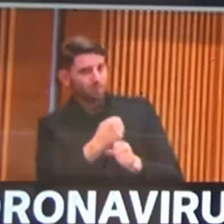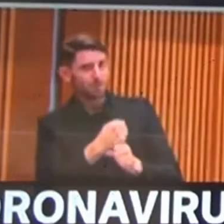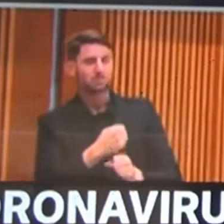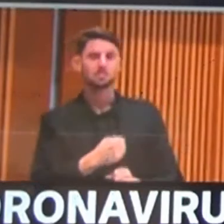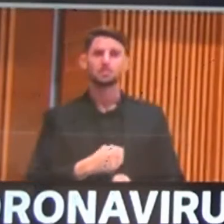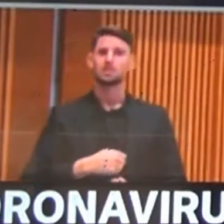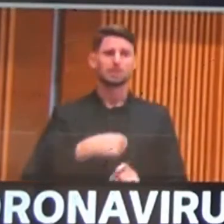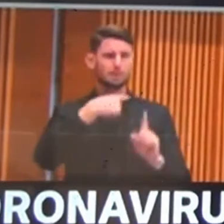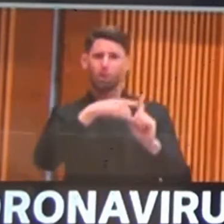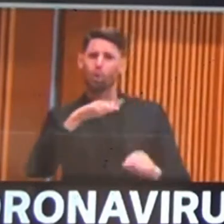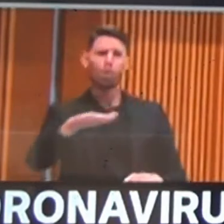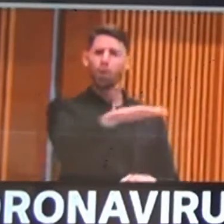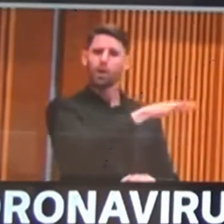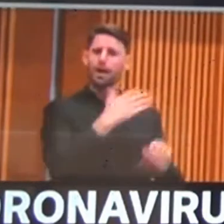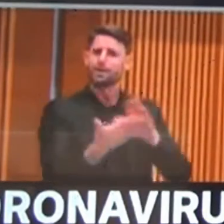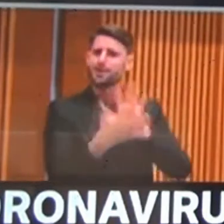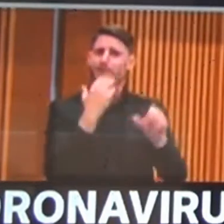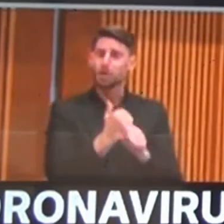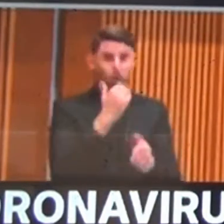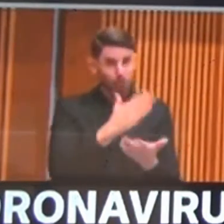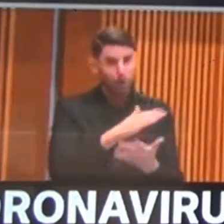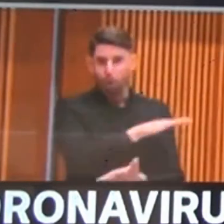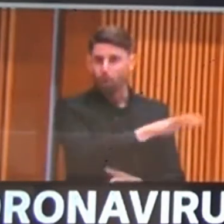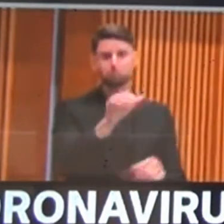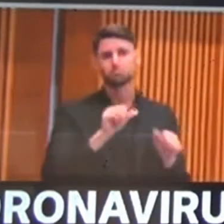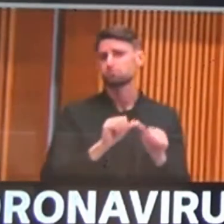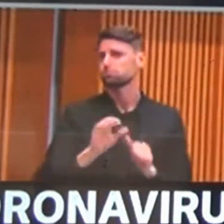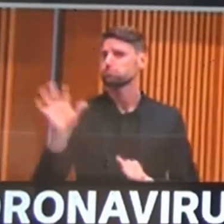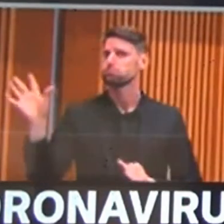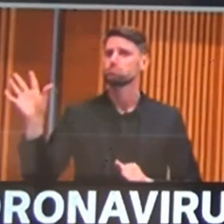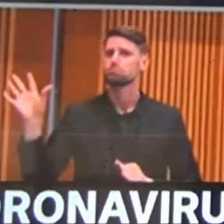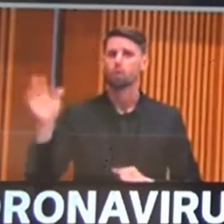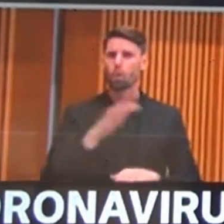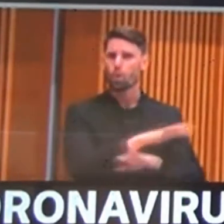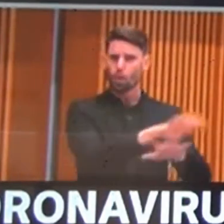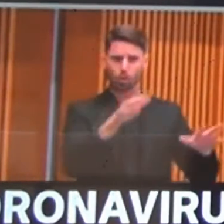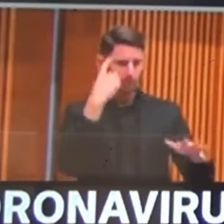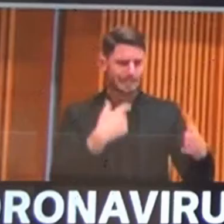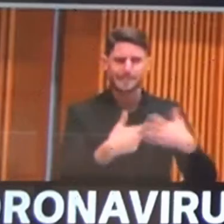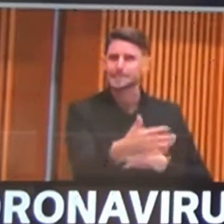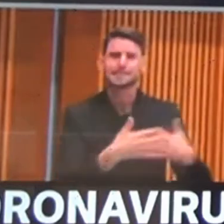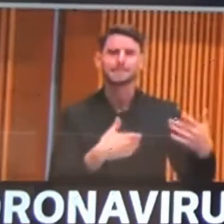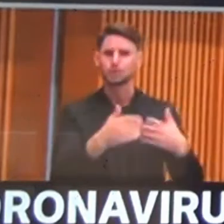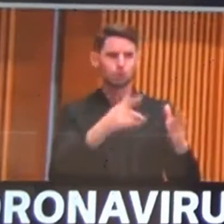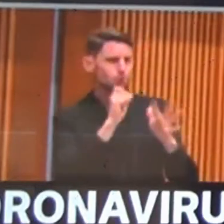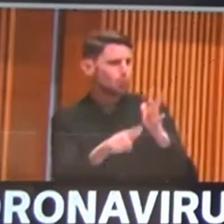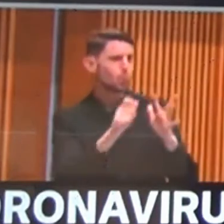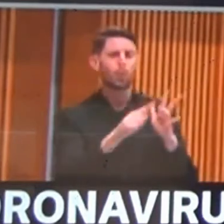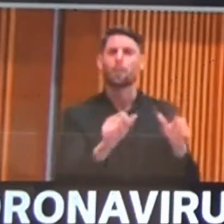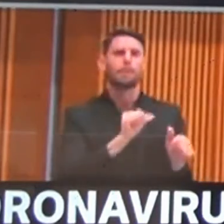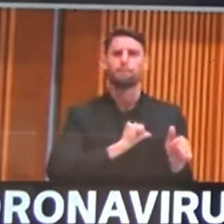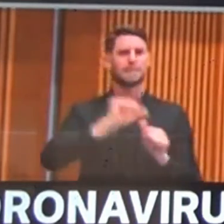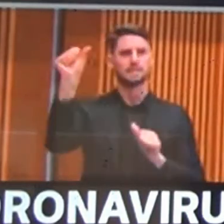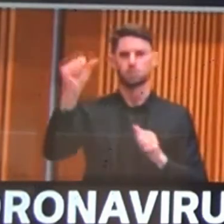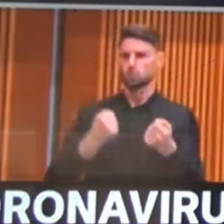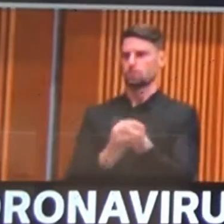Officer and the government have been really constructively diligent in trying to secure whatever possible amounts they